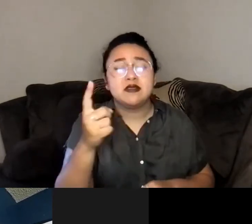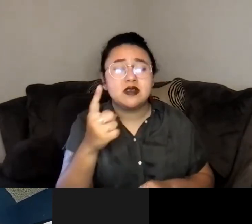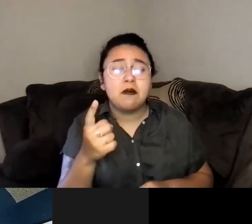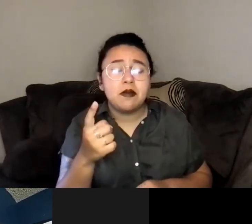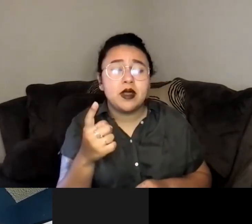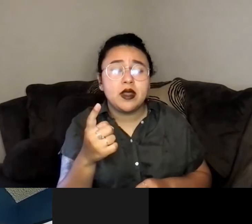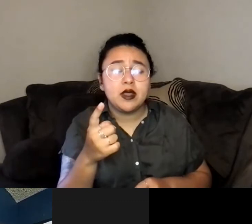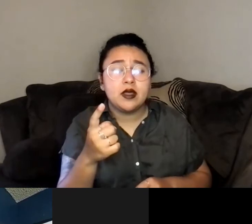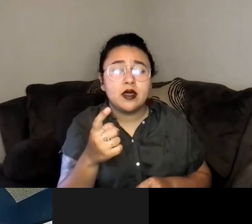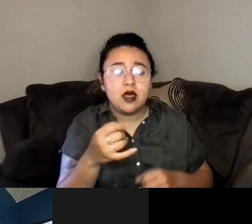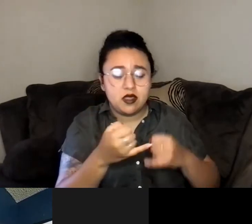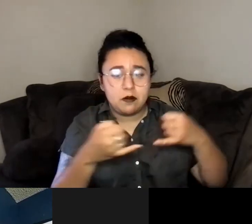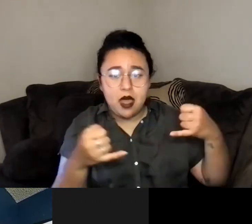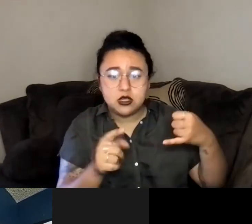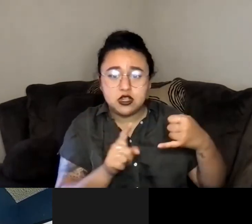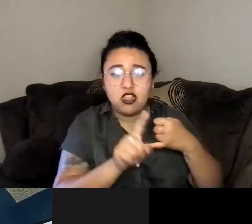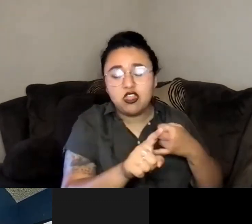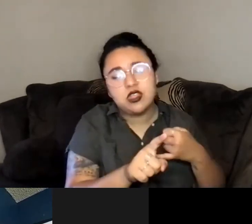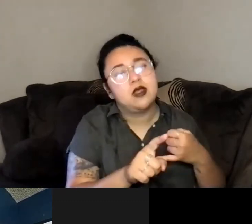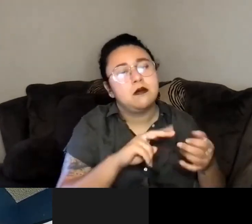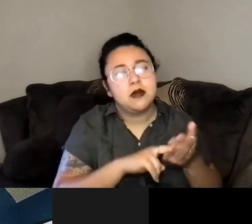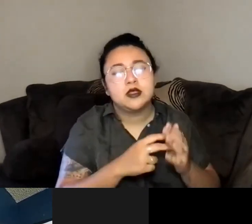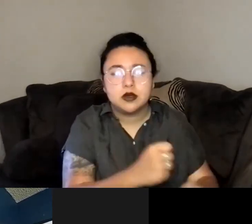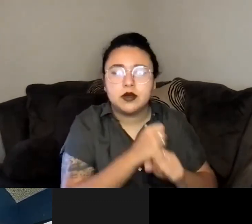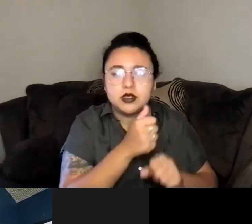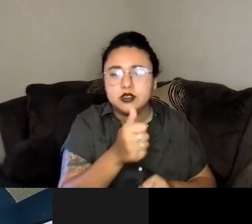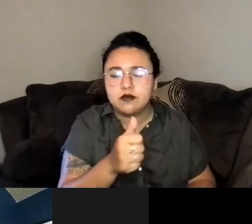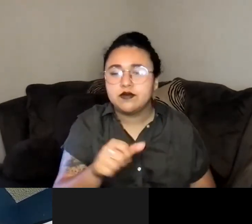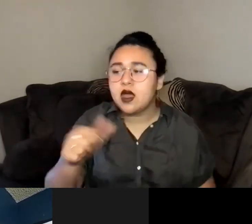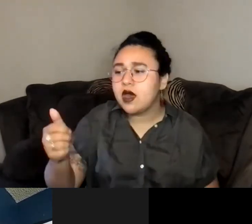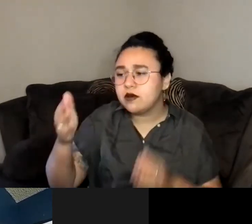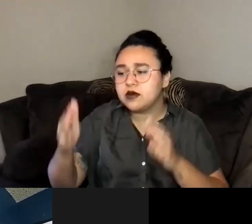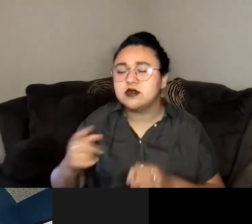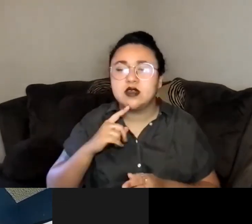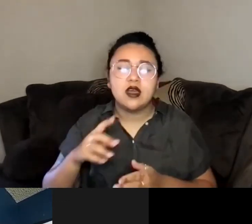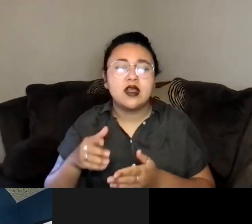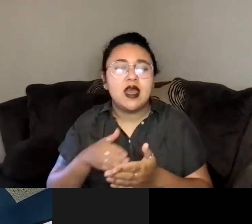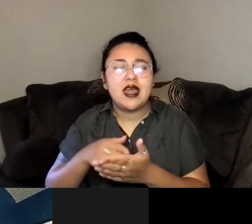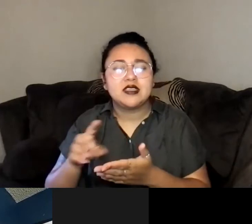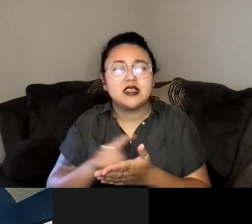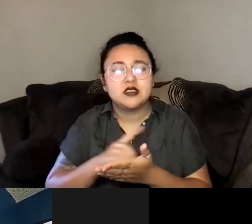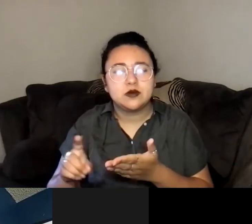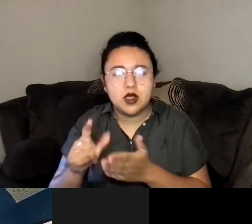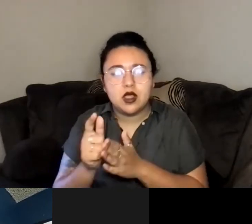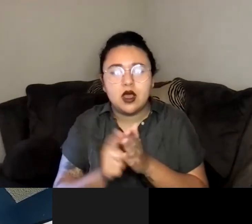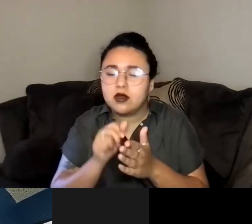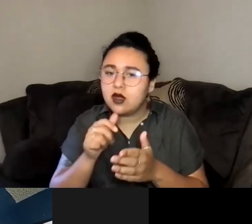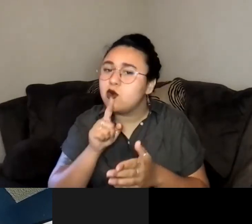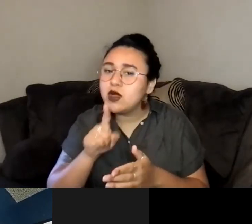Mycroft points out that anti-discrimination laws generally don't come with funding for dissemination, and